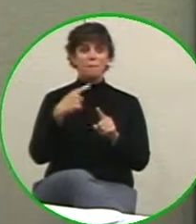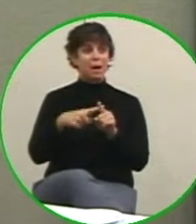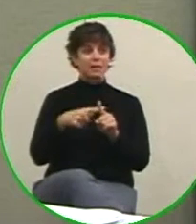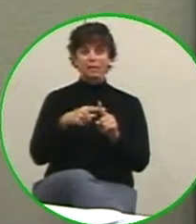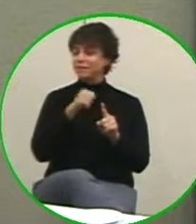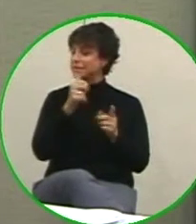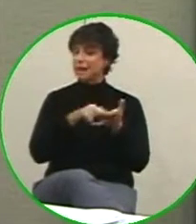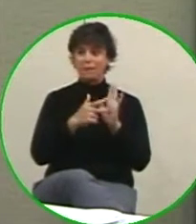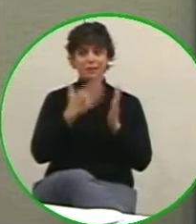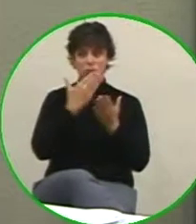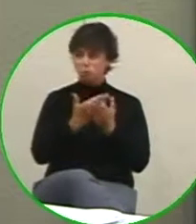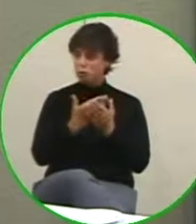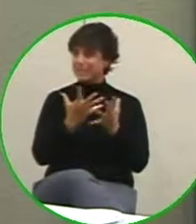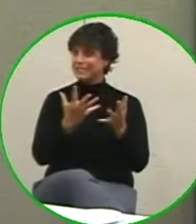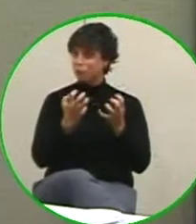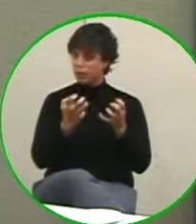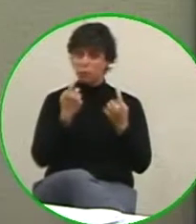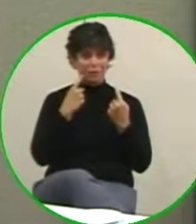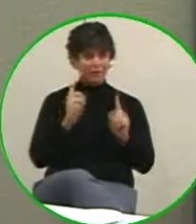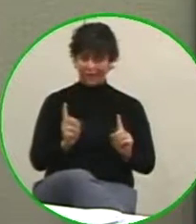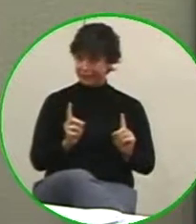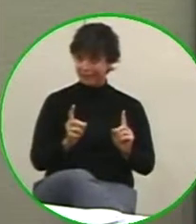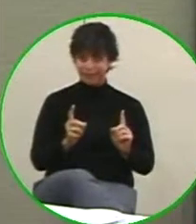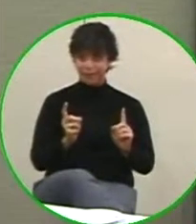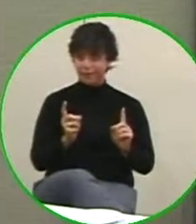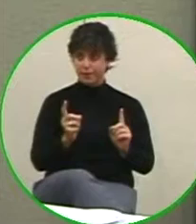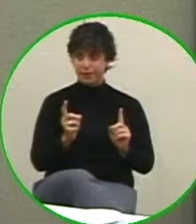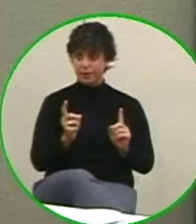or desirable or effective.